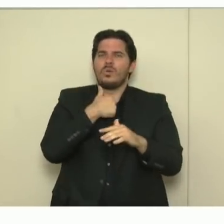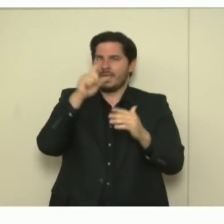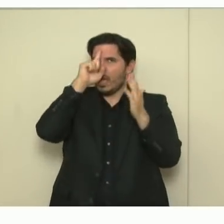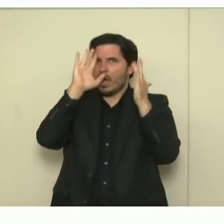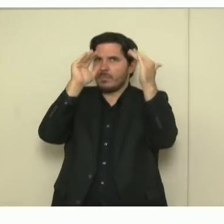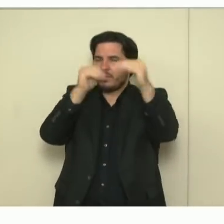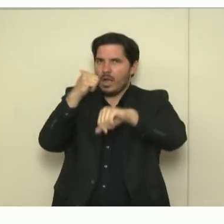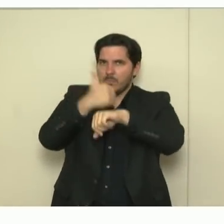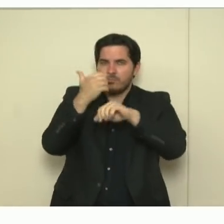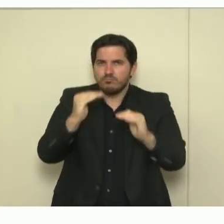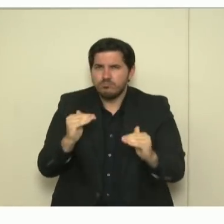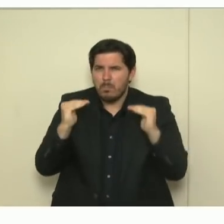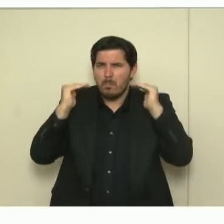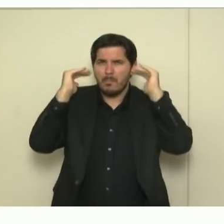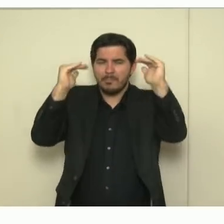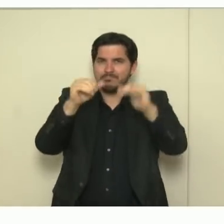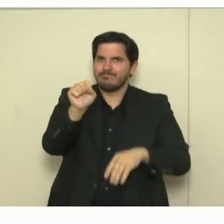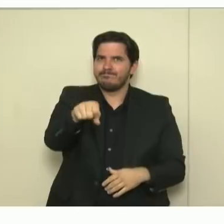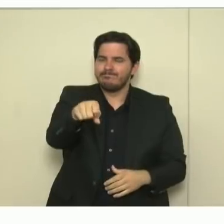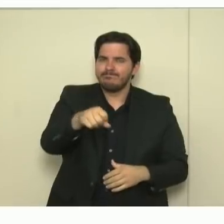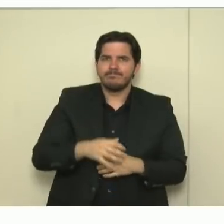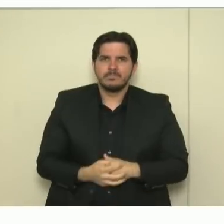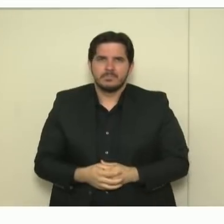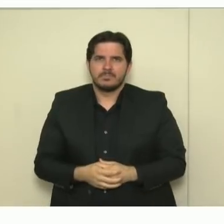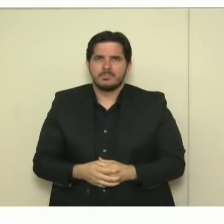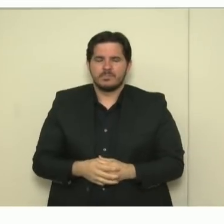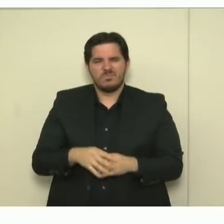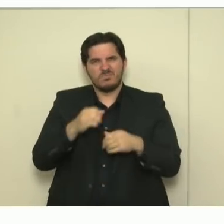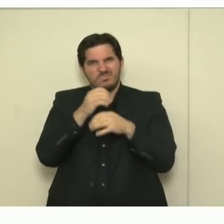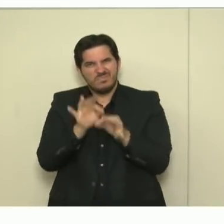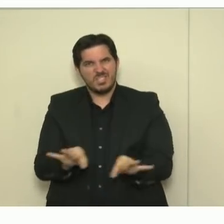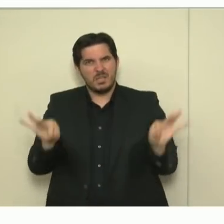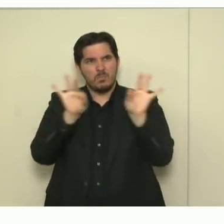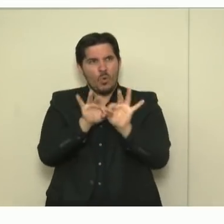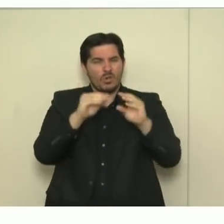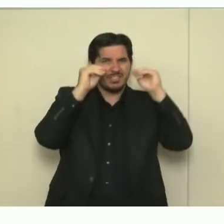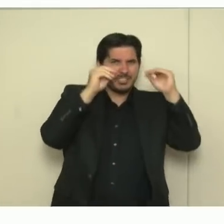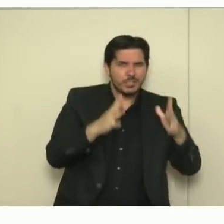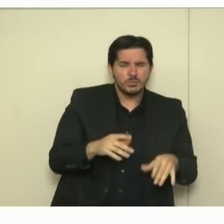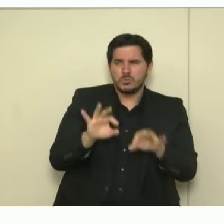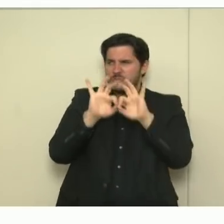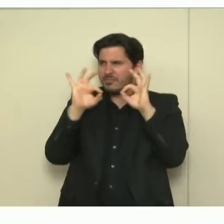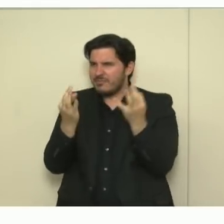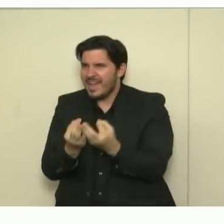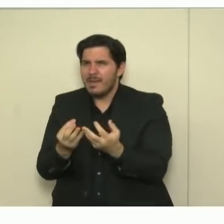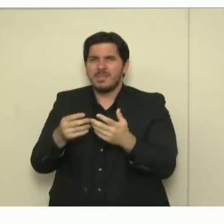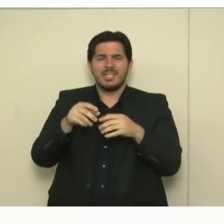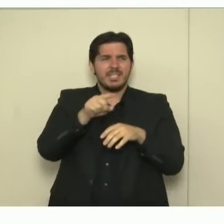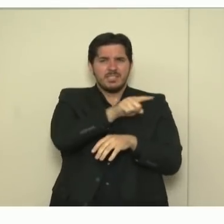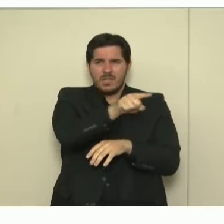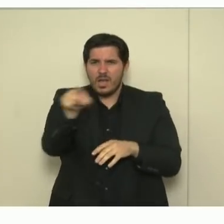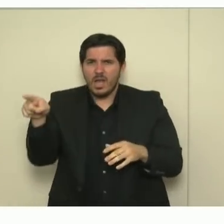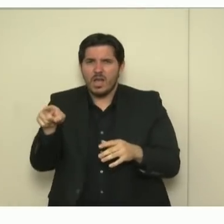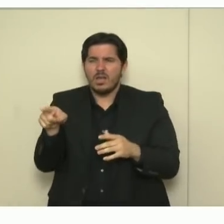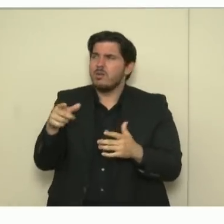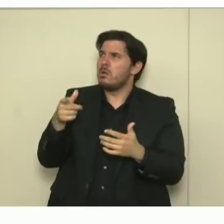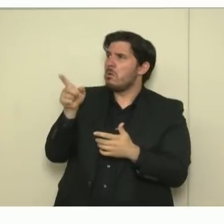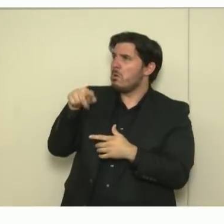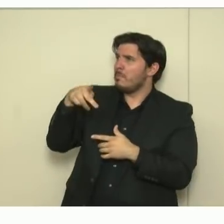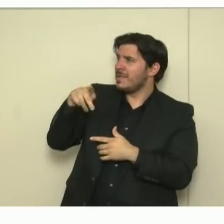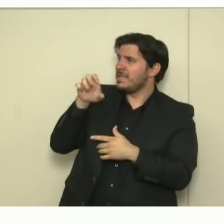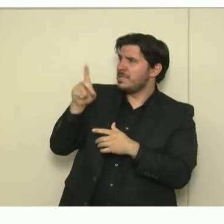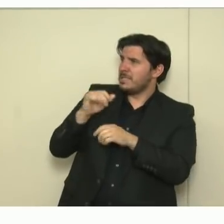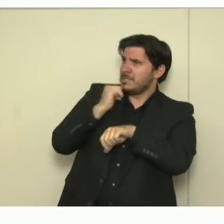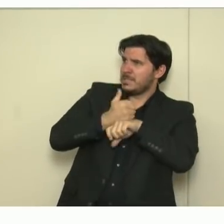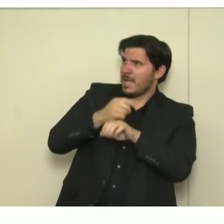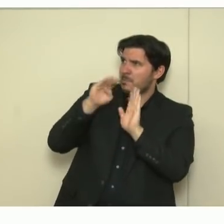stops so that our educators, our students, and our families can have confidence in the preparations that have been made to bring